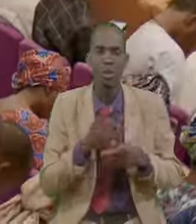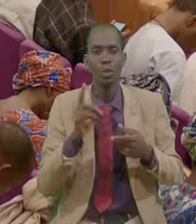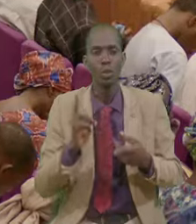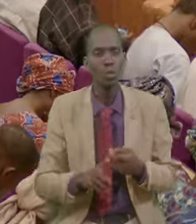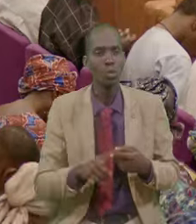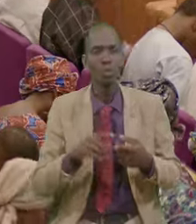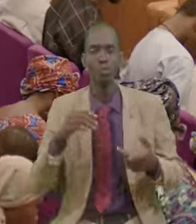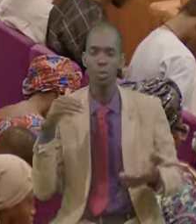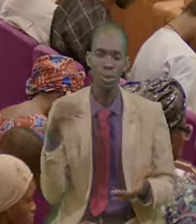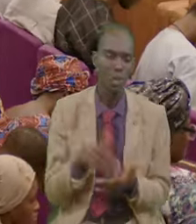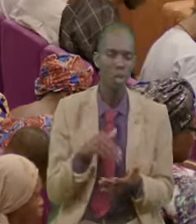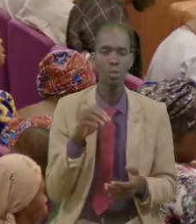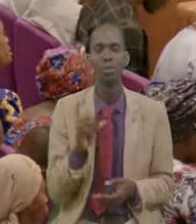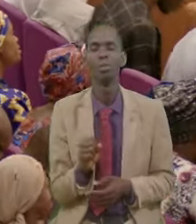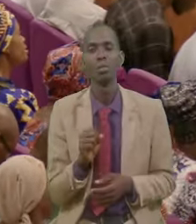loving kindness unto